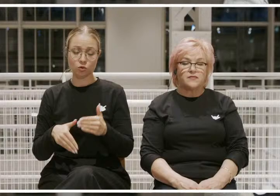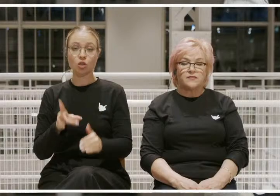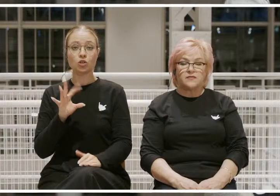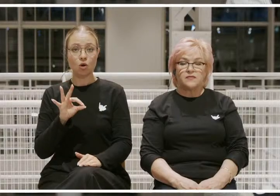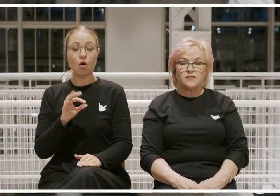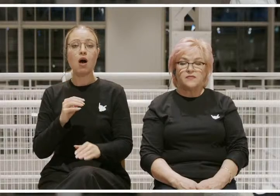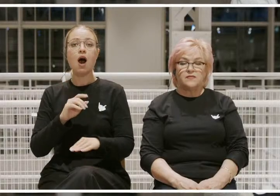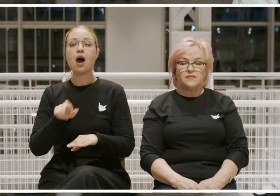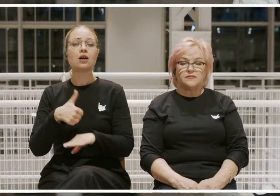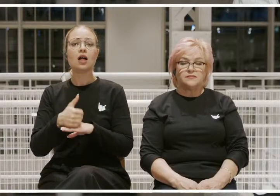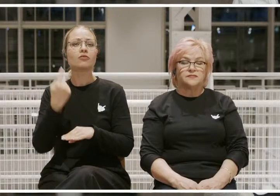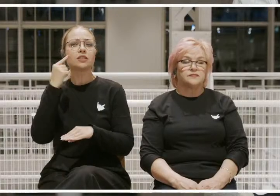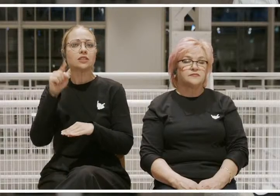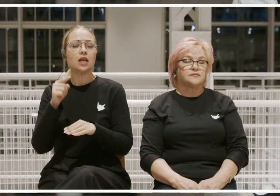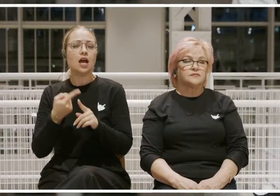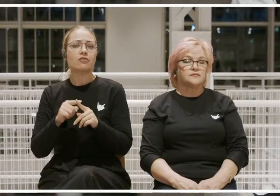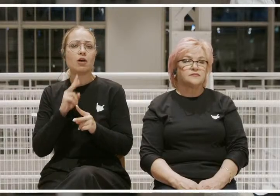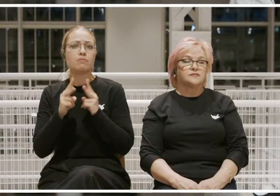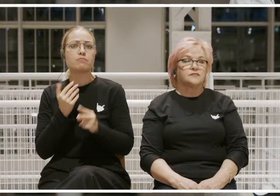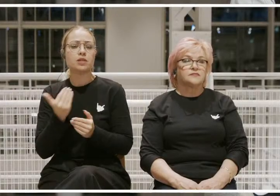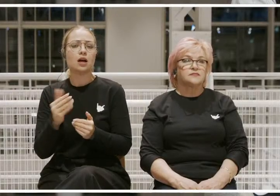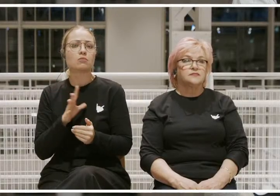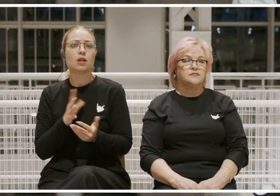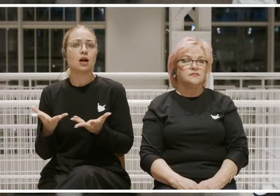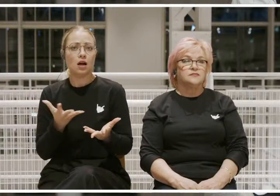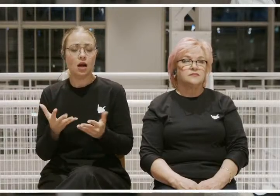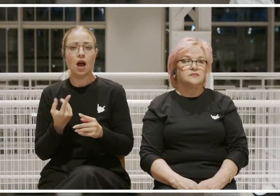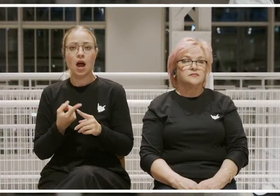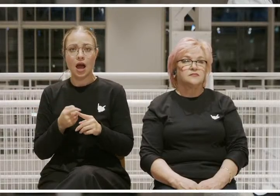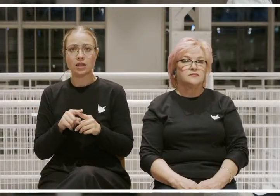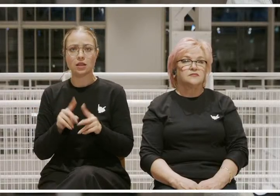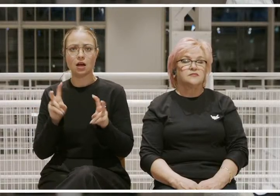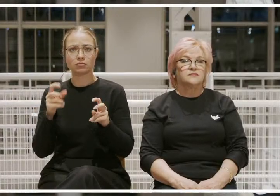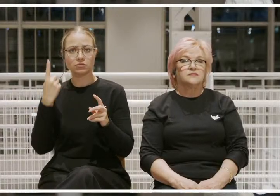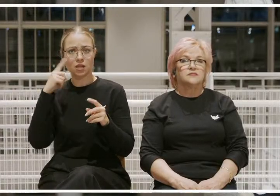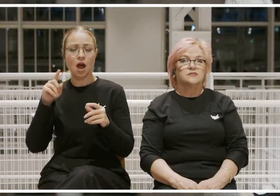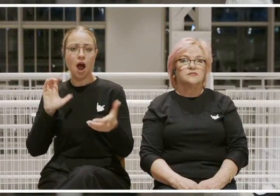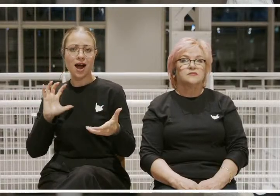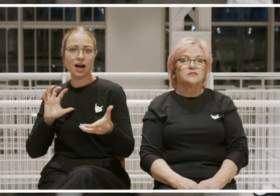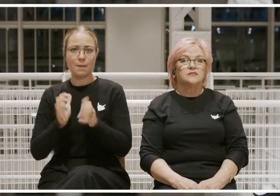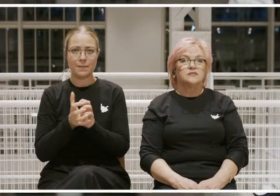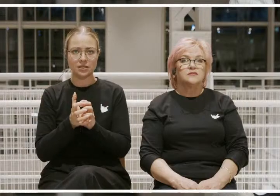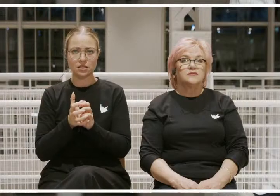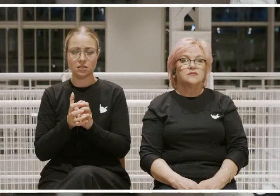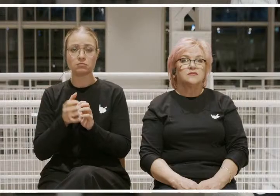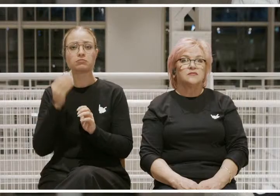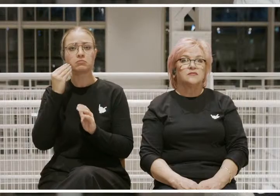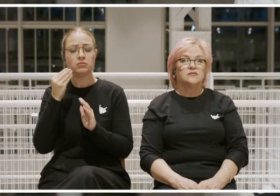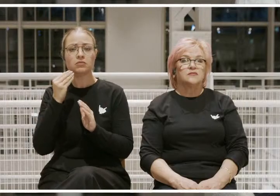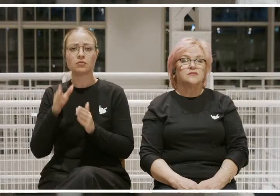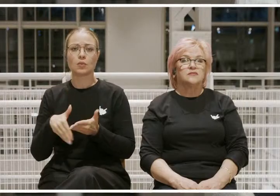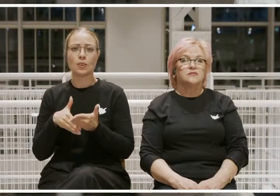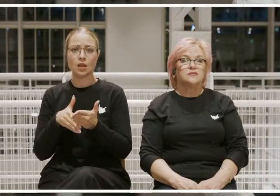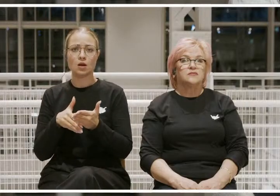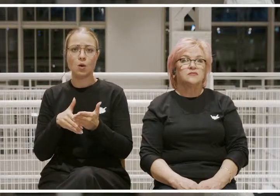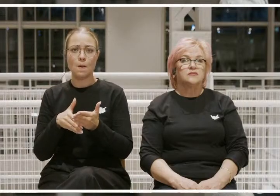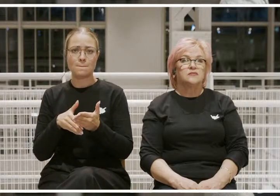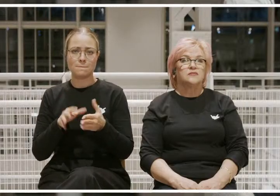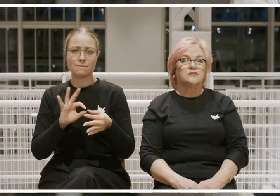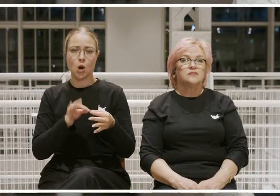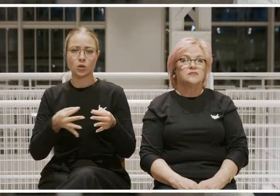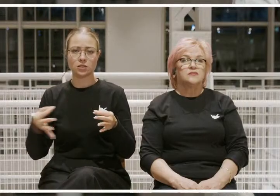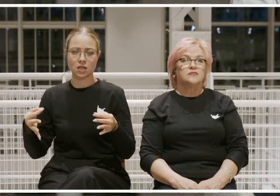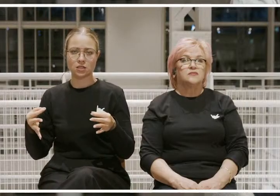process. And through the composting process, the Biennial supported